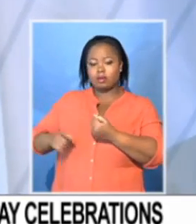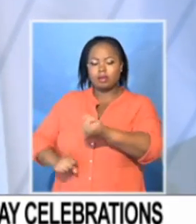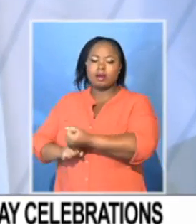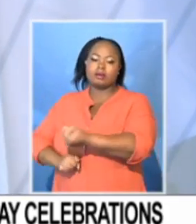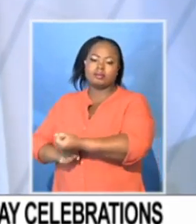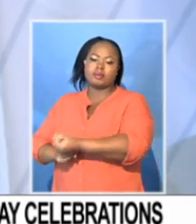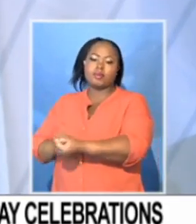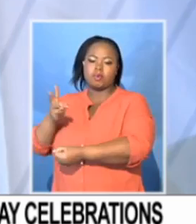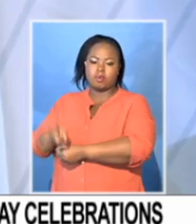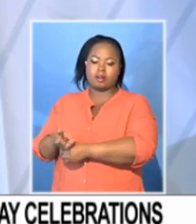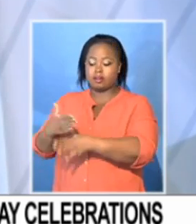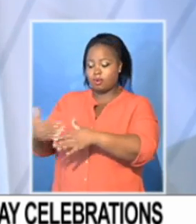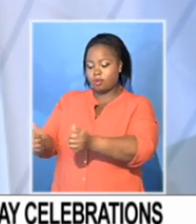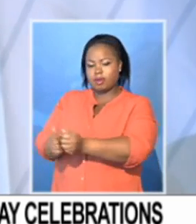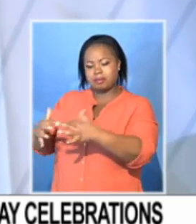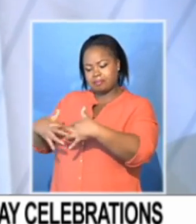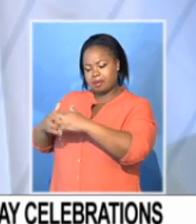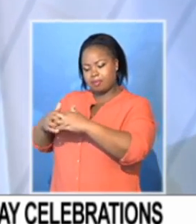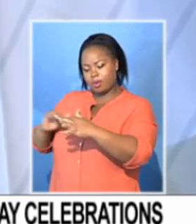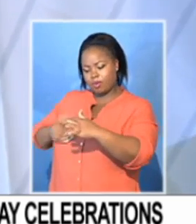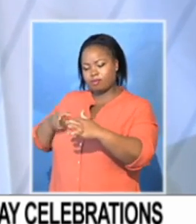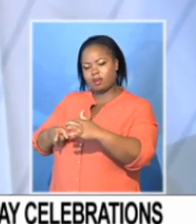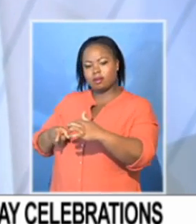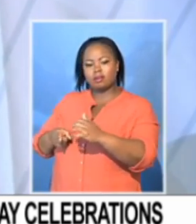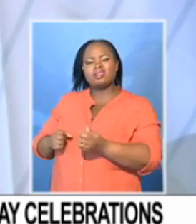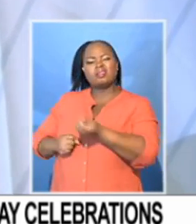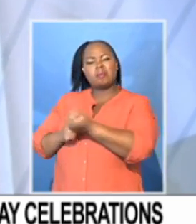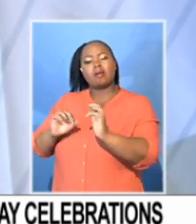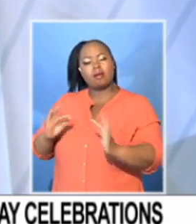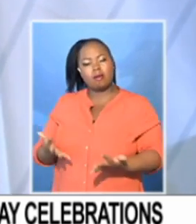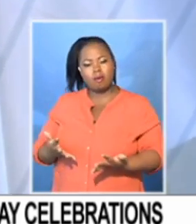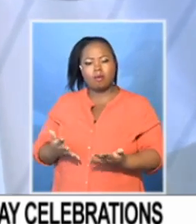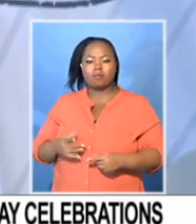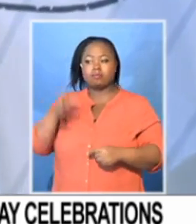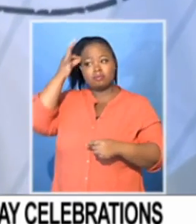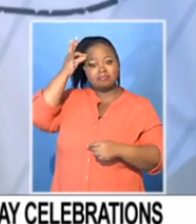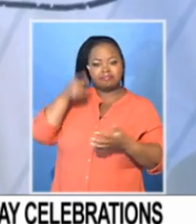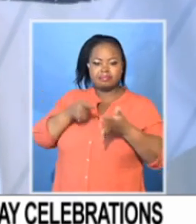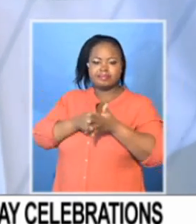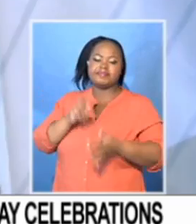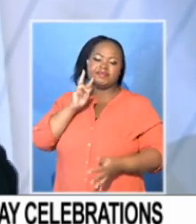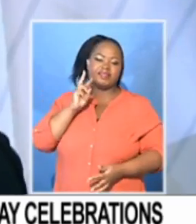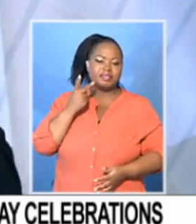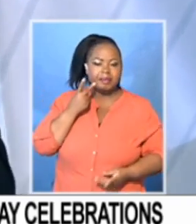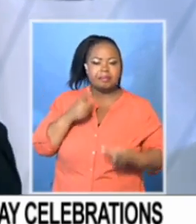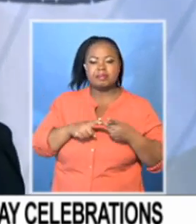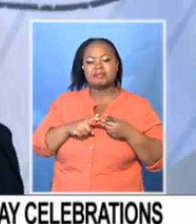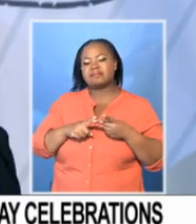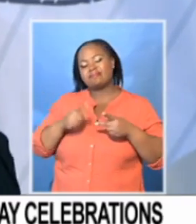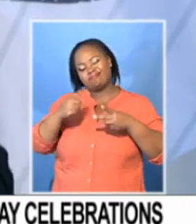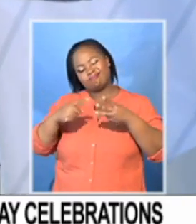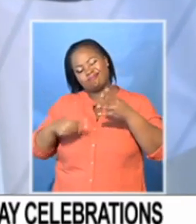women-owned cooperatives through buying vegetables and other